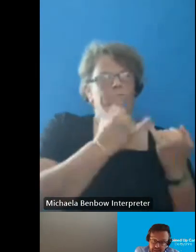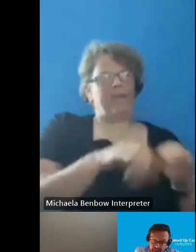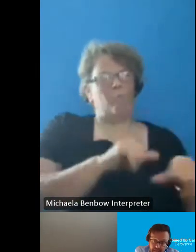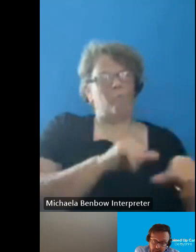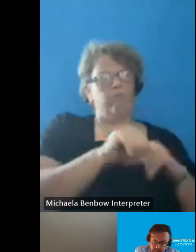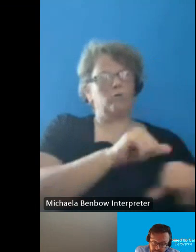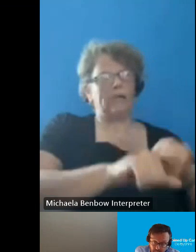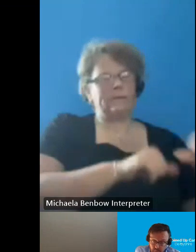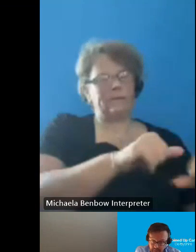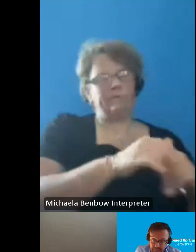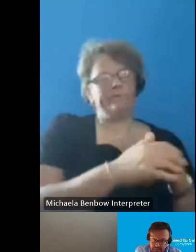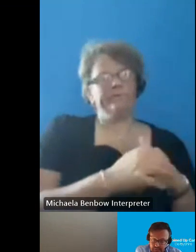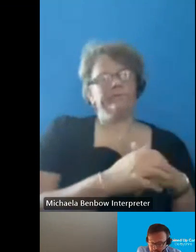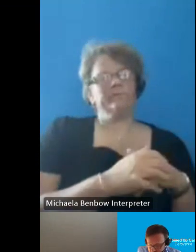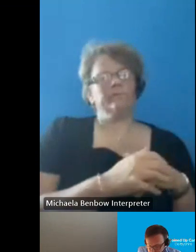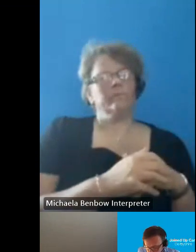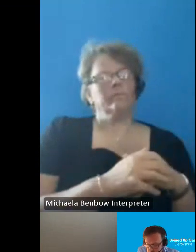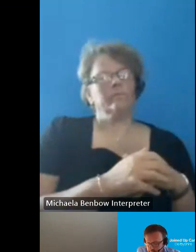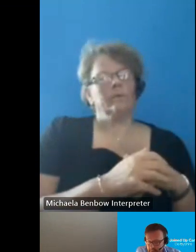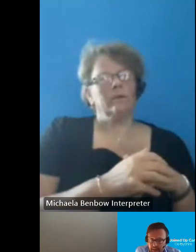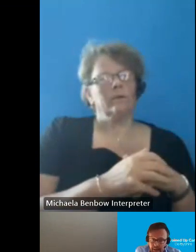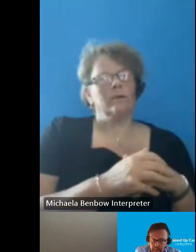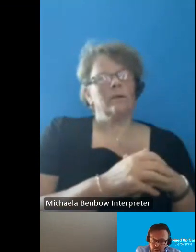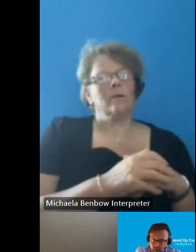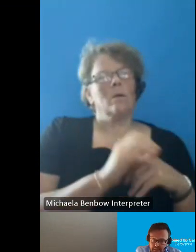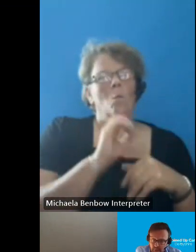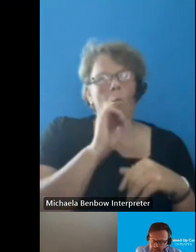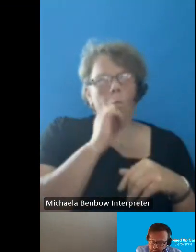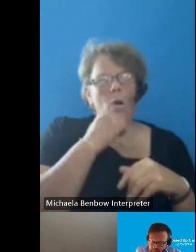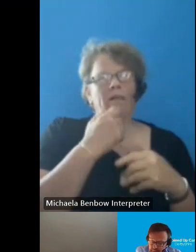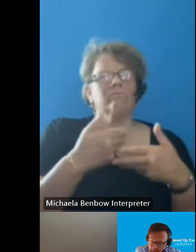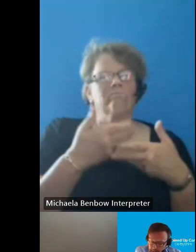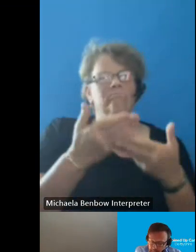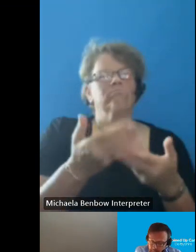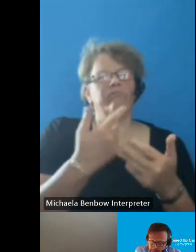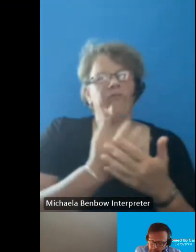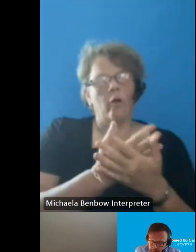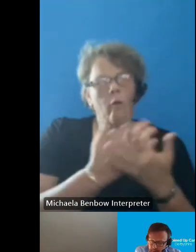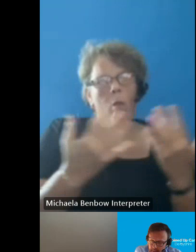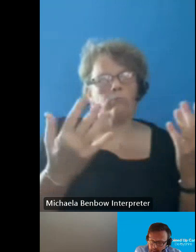So actually that will give us certainly quite a lot of